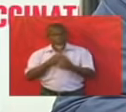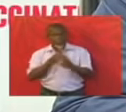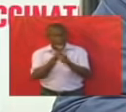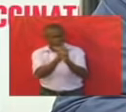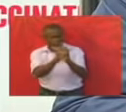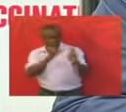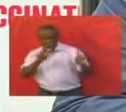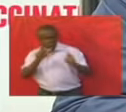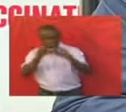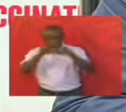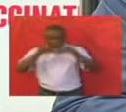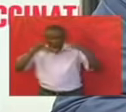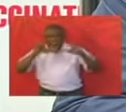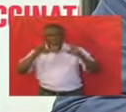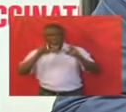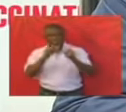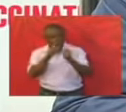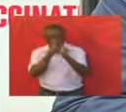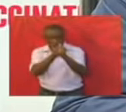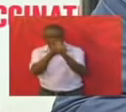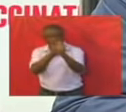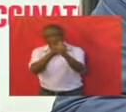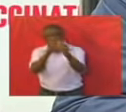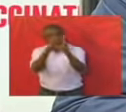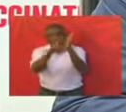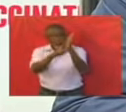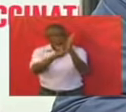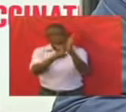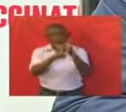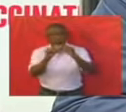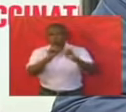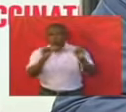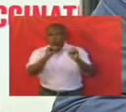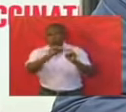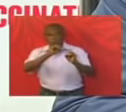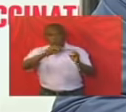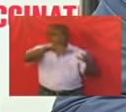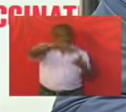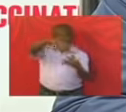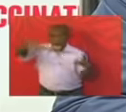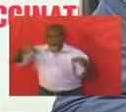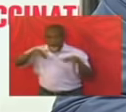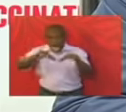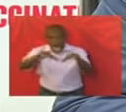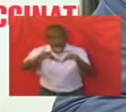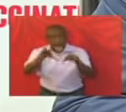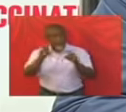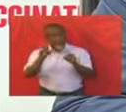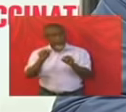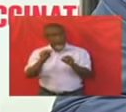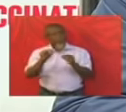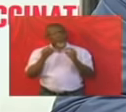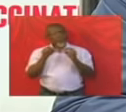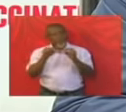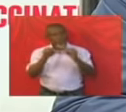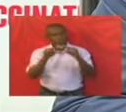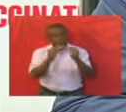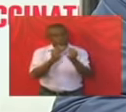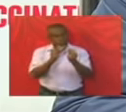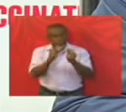distance, continue to adhere to the avoidance of gatherings, not gathering in places in numbers over 5, and not